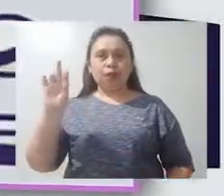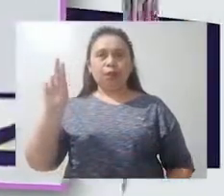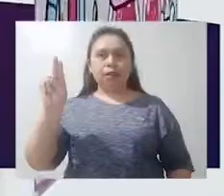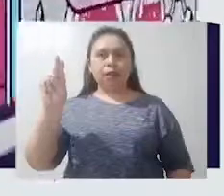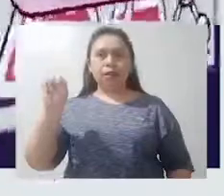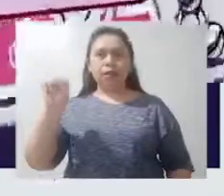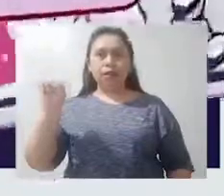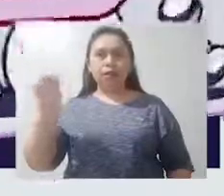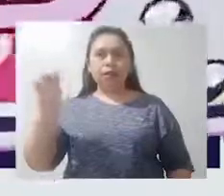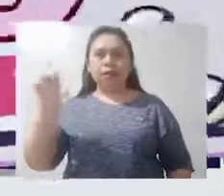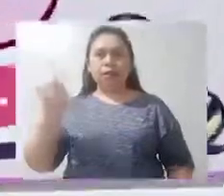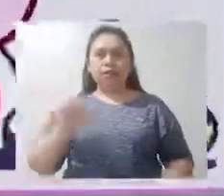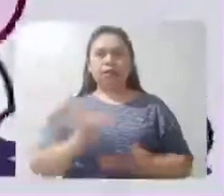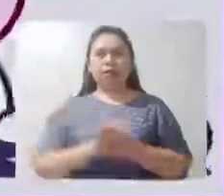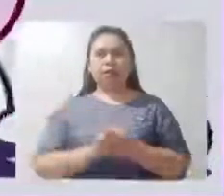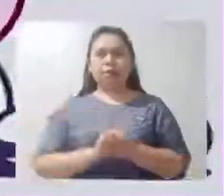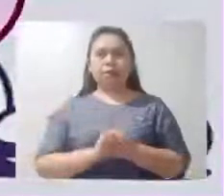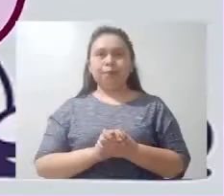funnel,